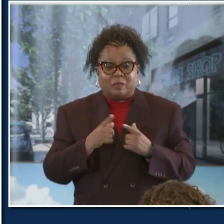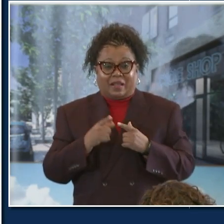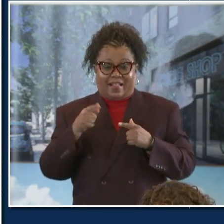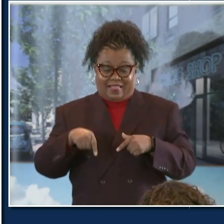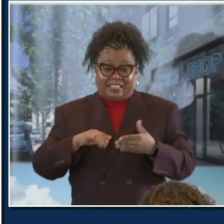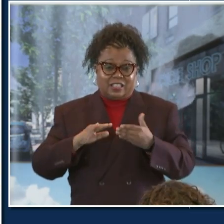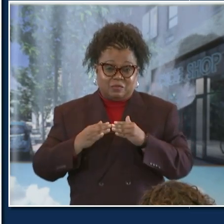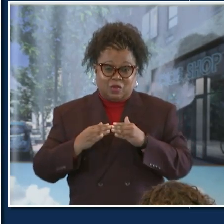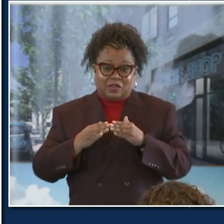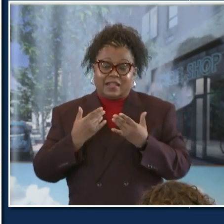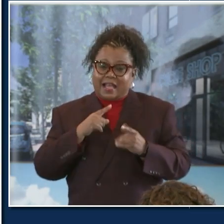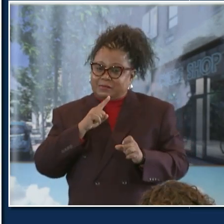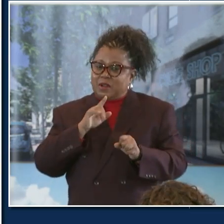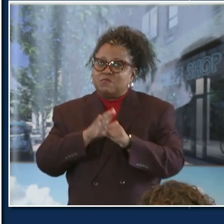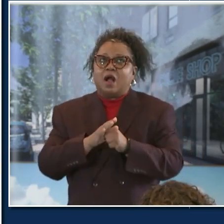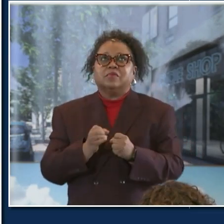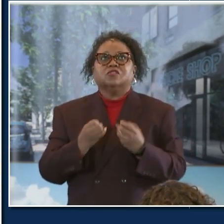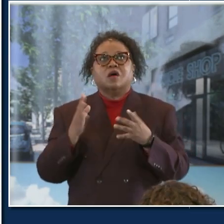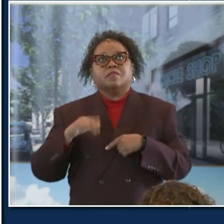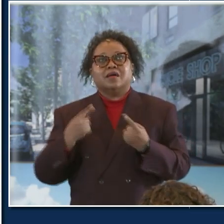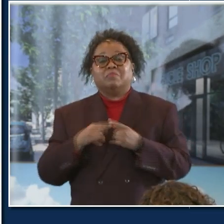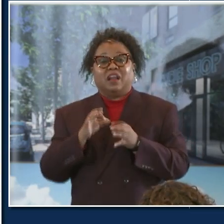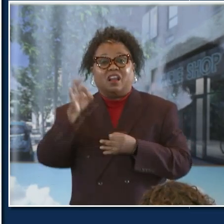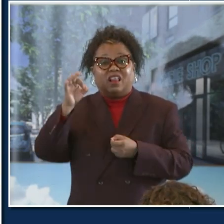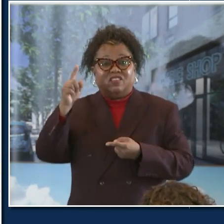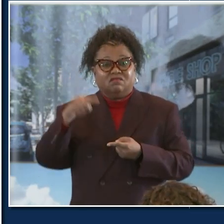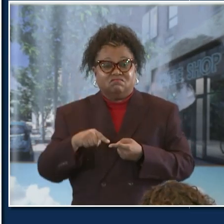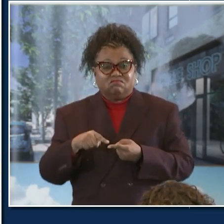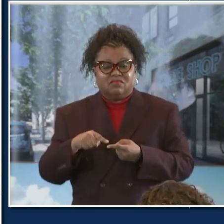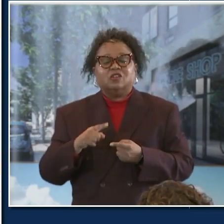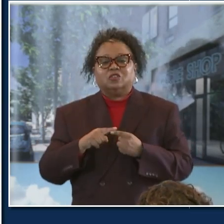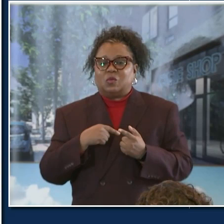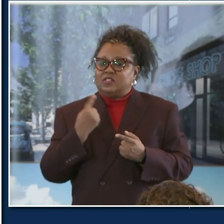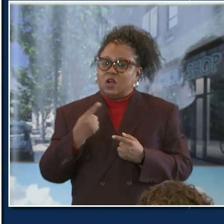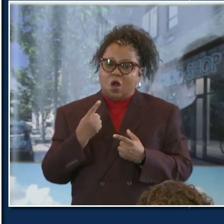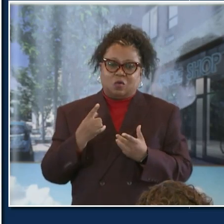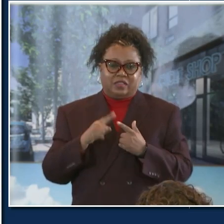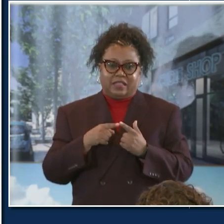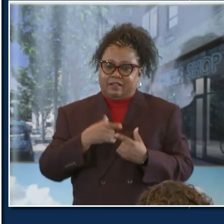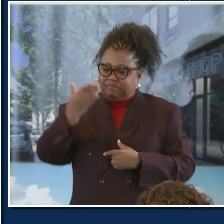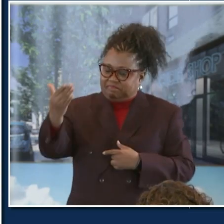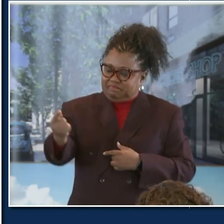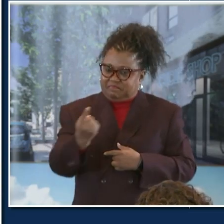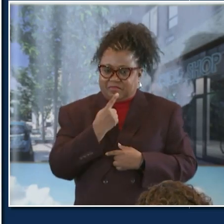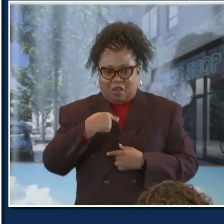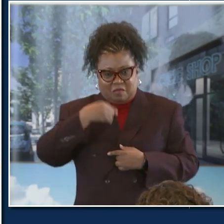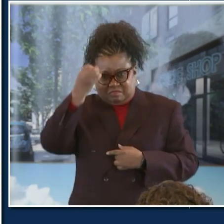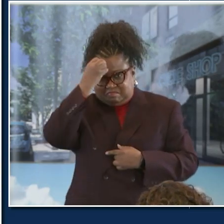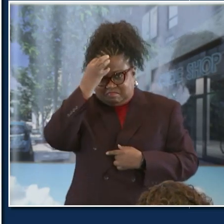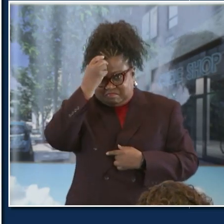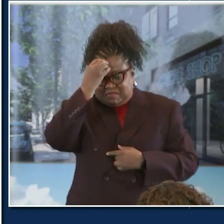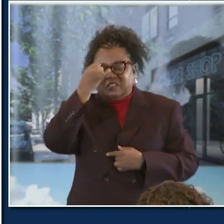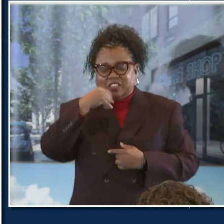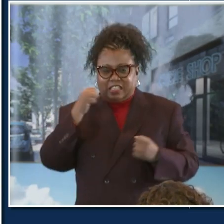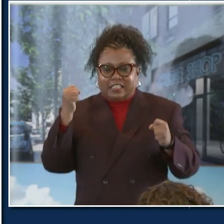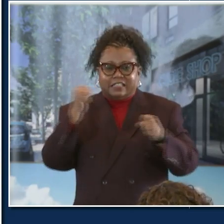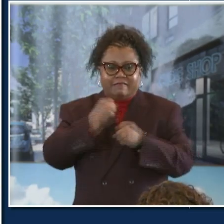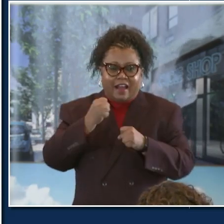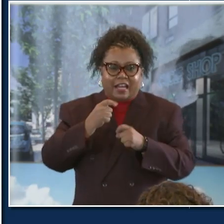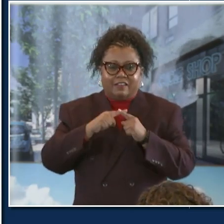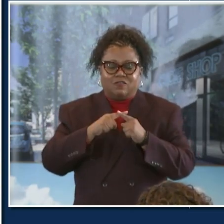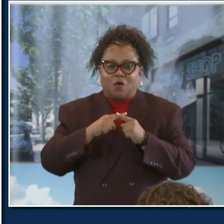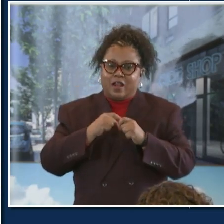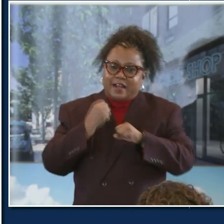this community has been promised so much but delivered so little. And so it is always at the forefront of her mind that she's fighting for